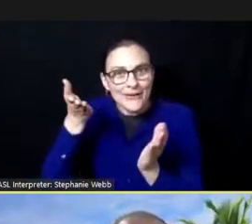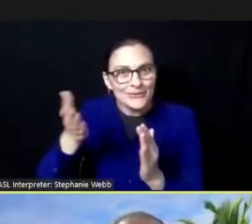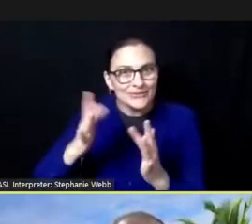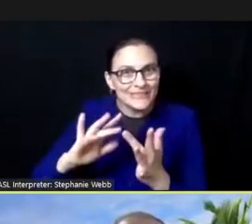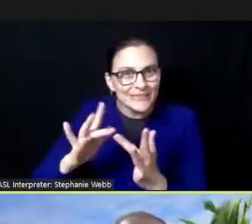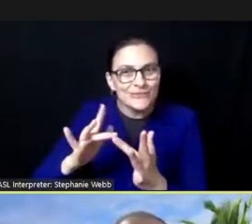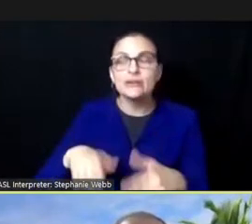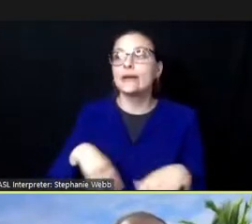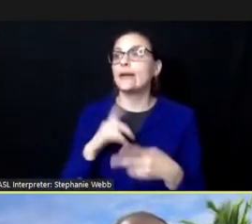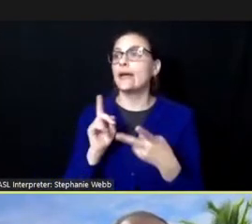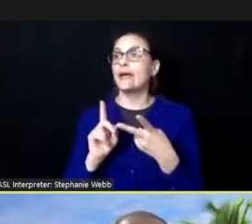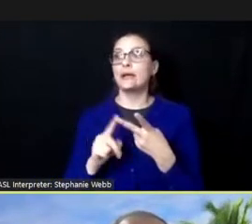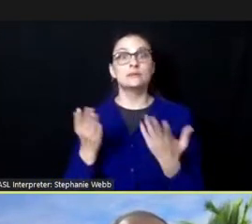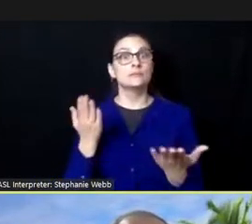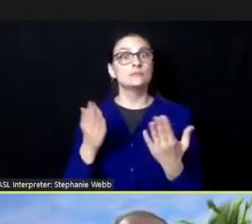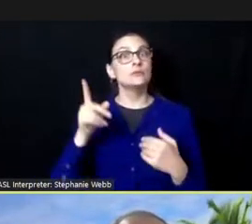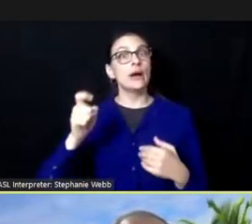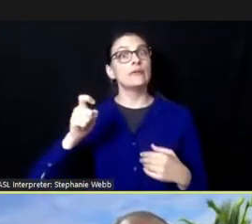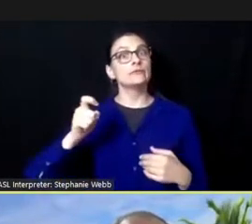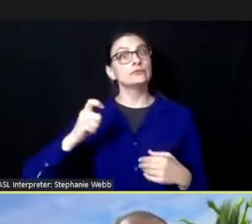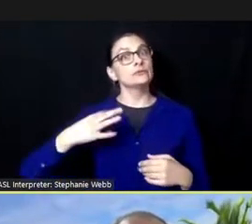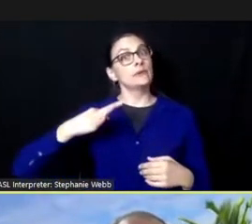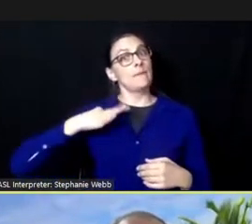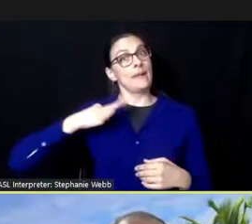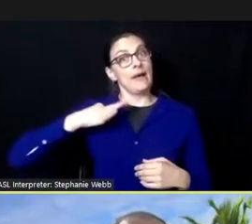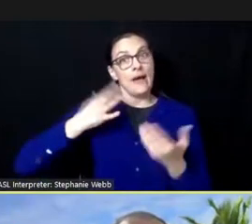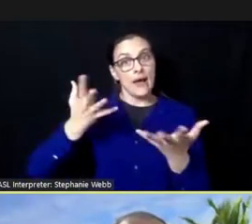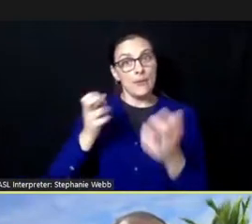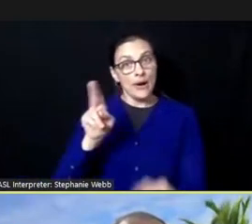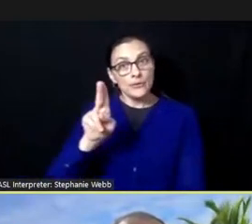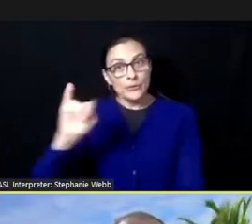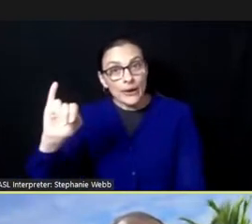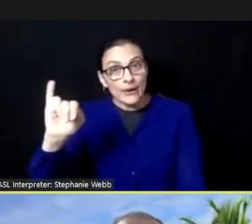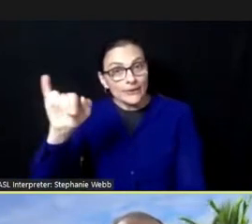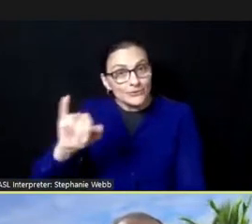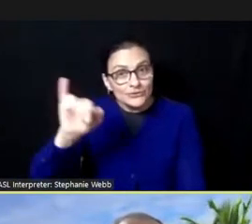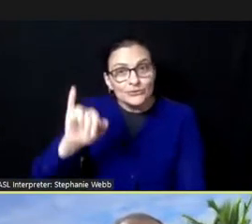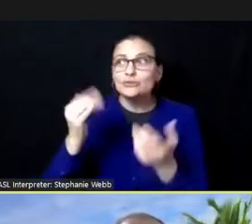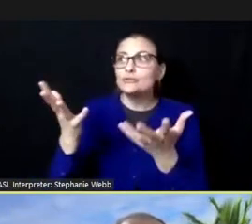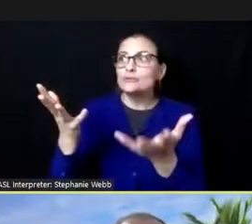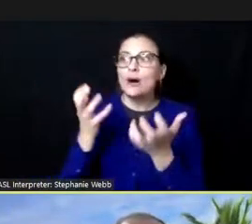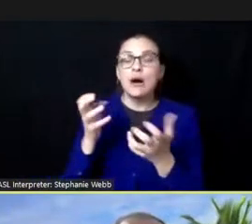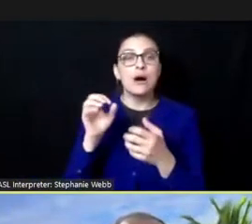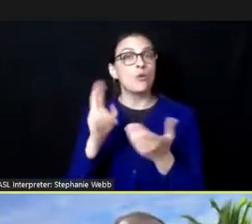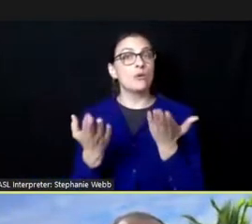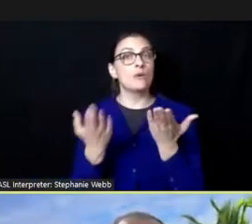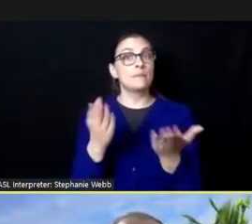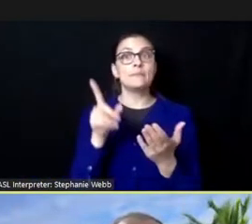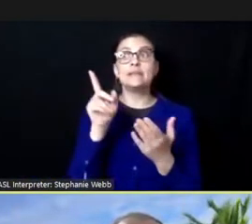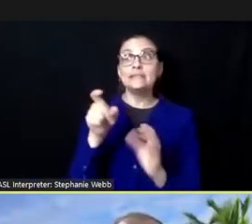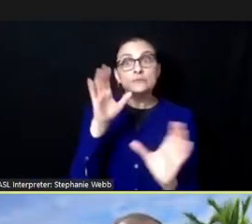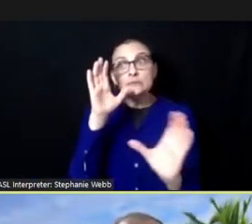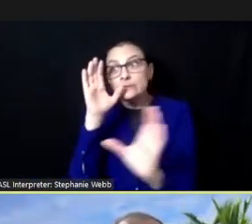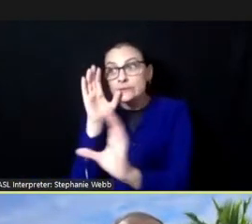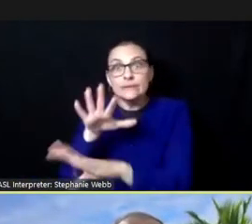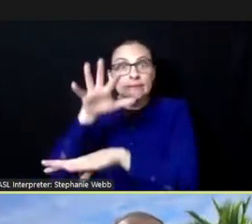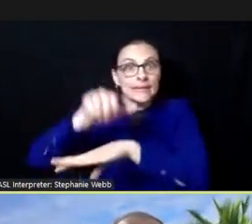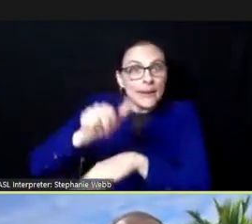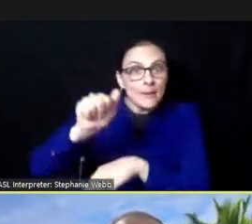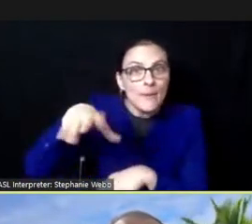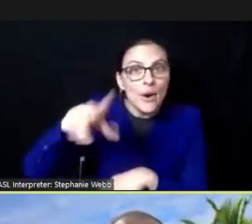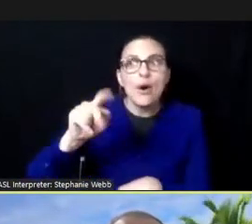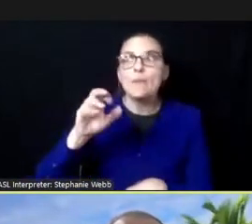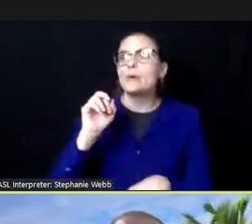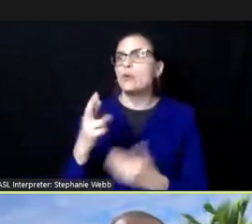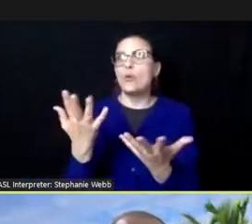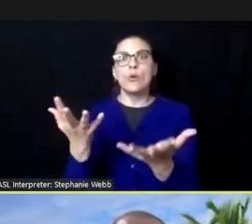for unemployment or even get city services, like obtaining a permit or getting a vaccine appointment or even seeing